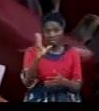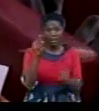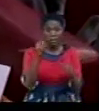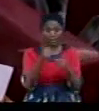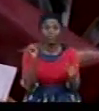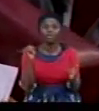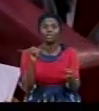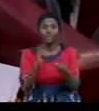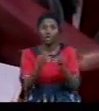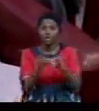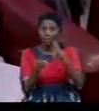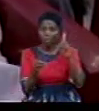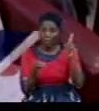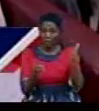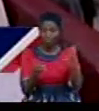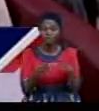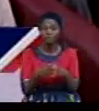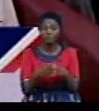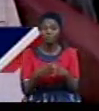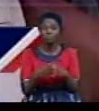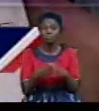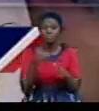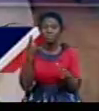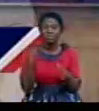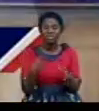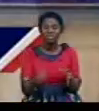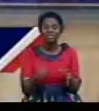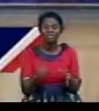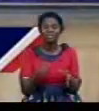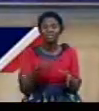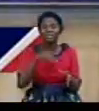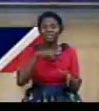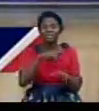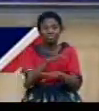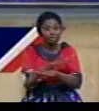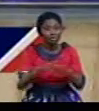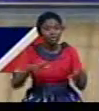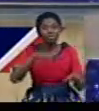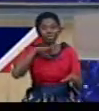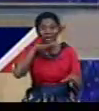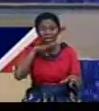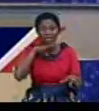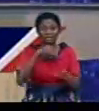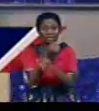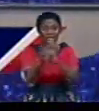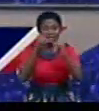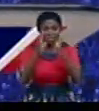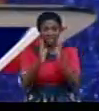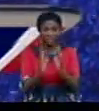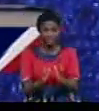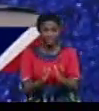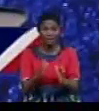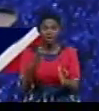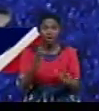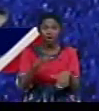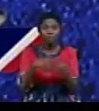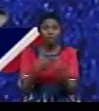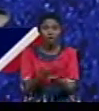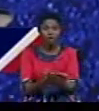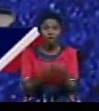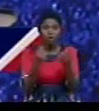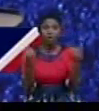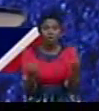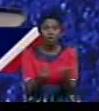the Spotless savior of all Sinners the Spotless video of all